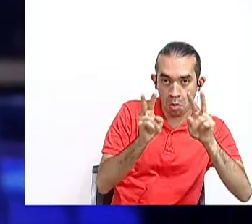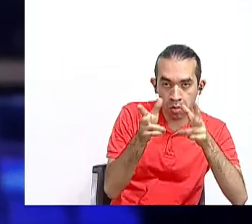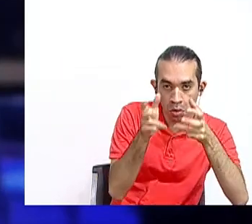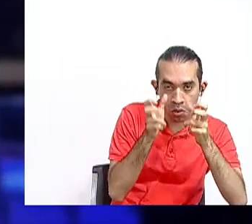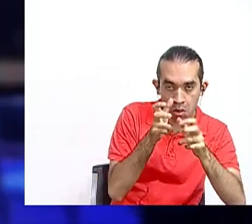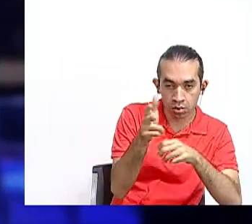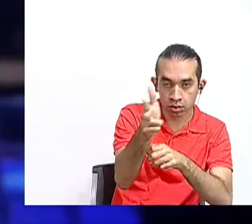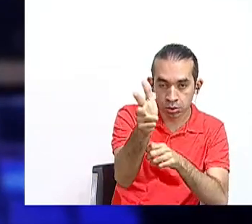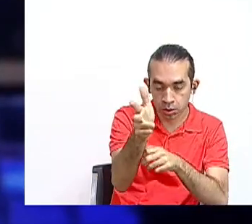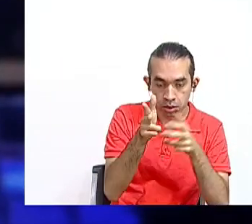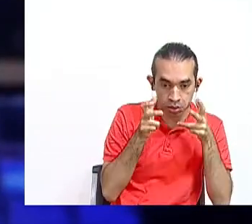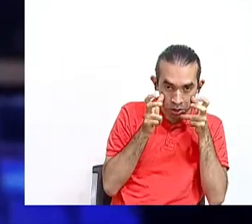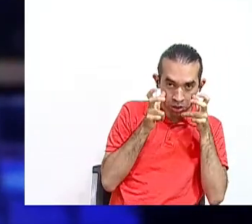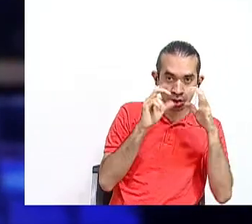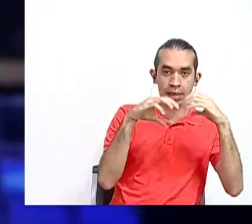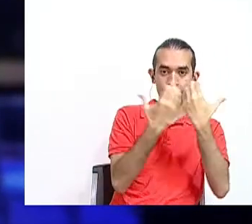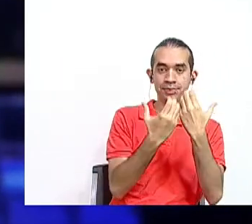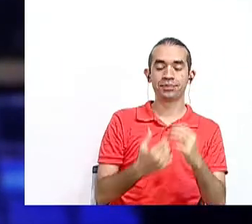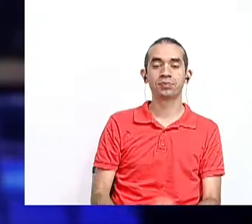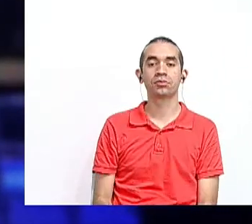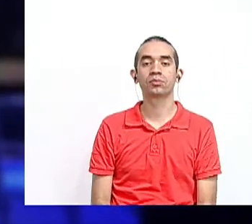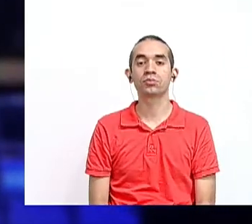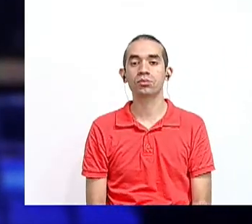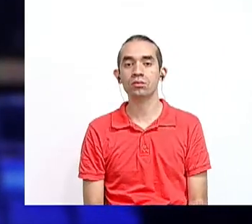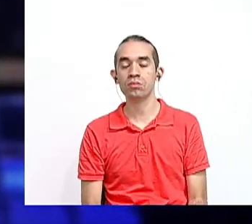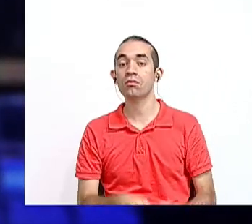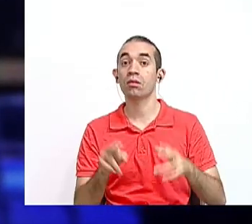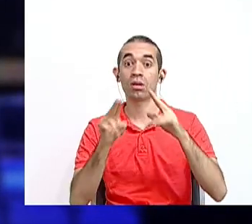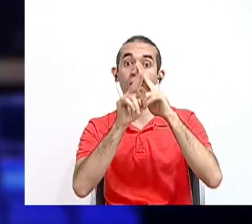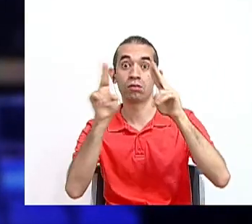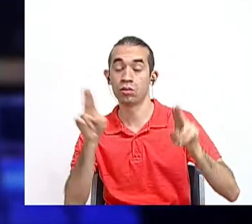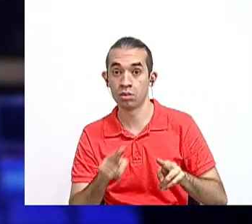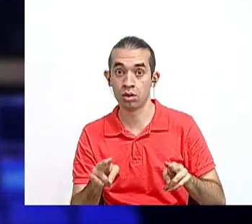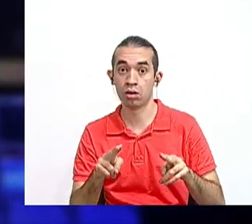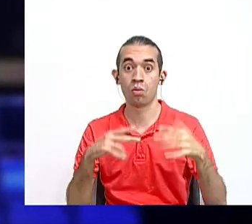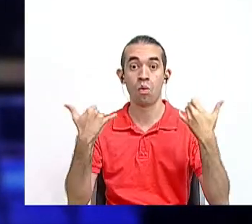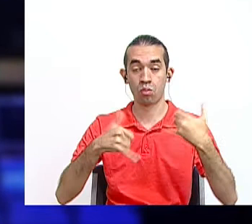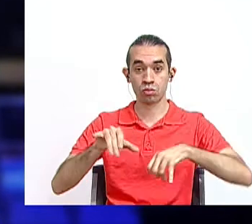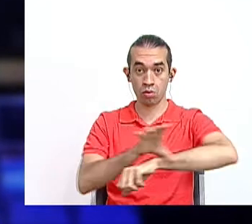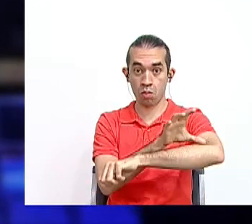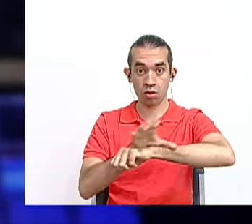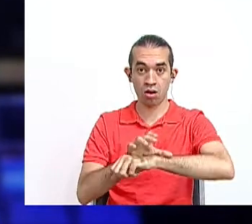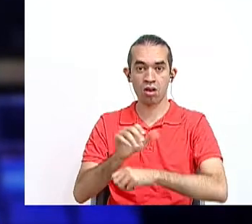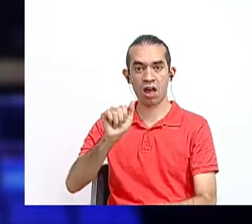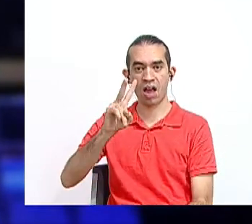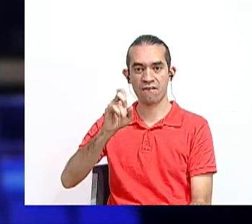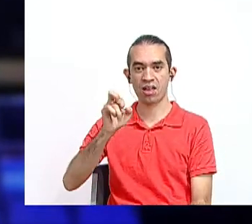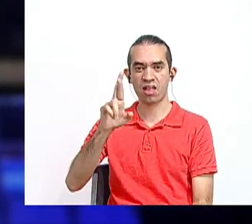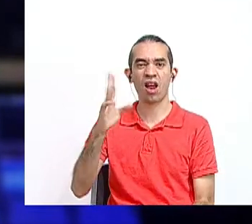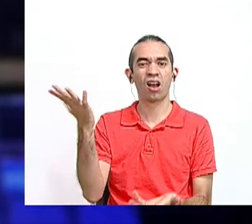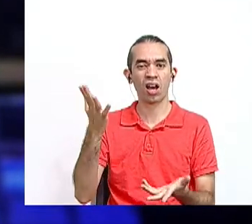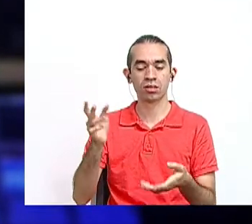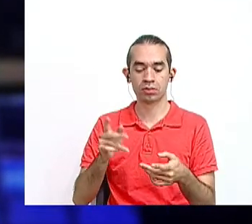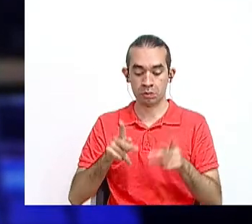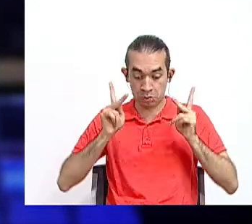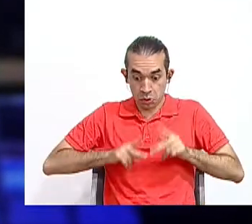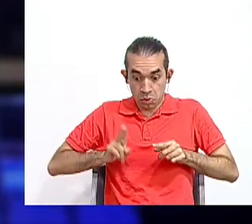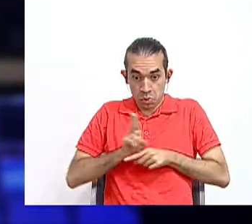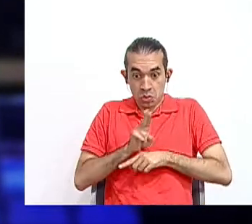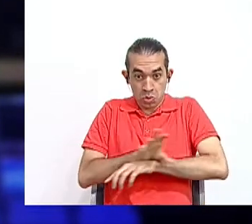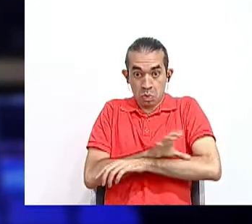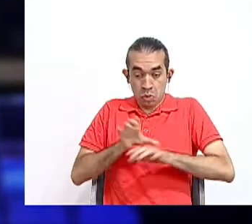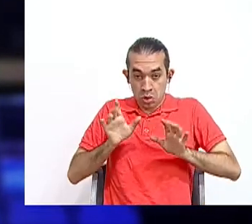On the internet or in computer games, an avatar represents the computer user.